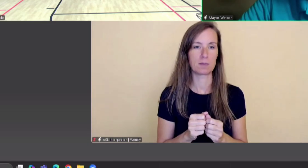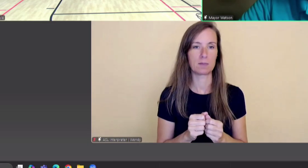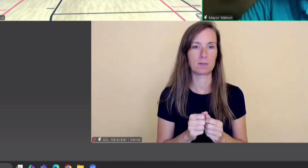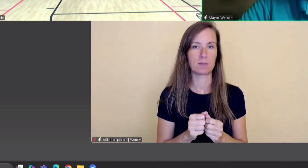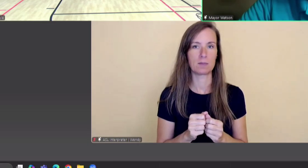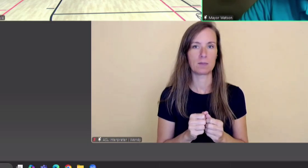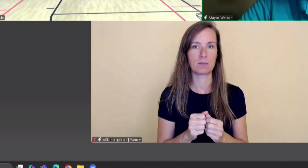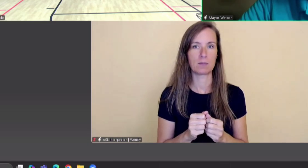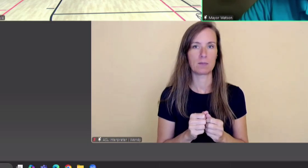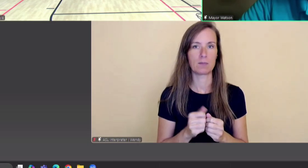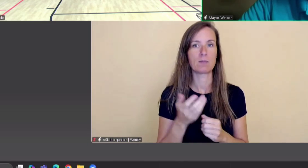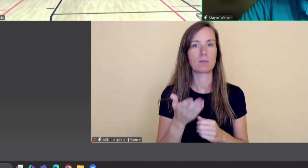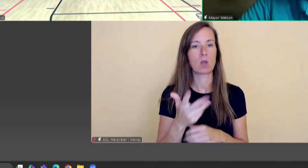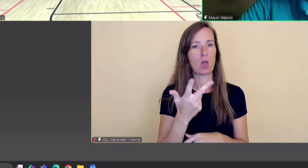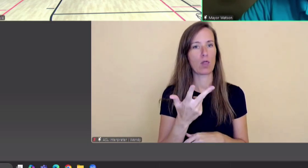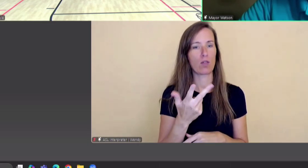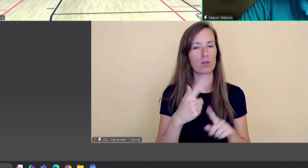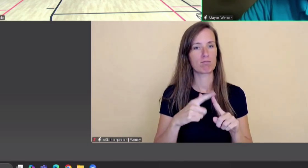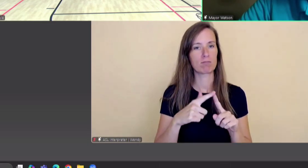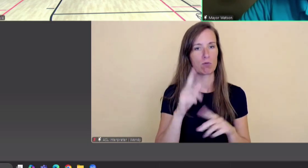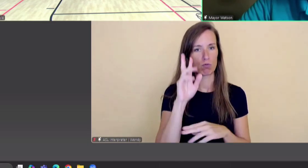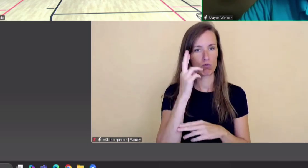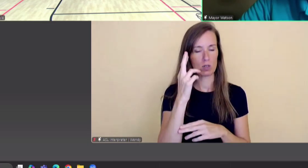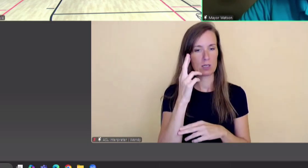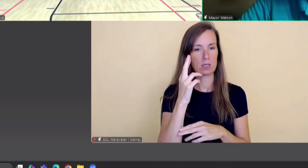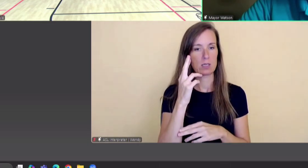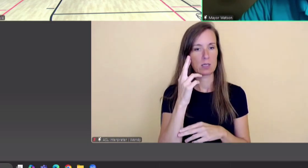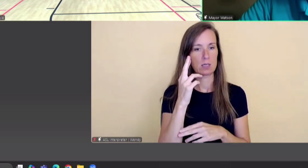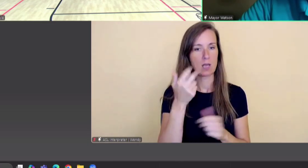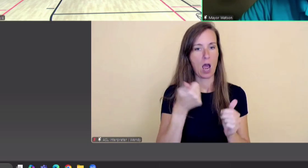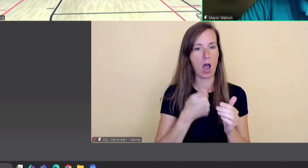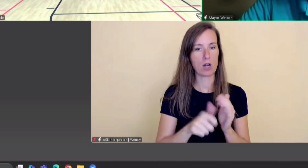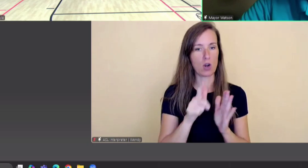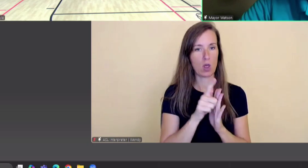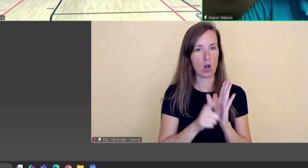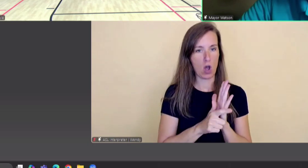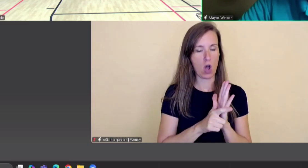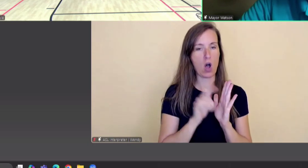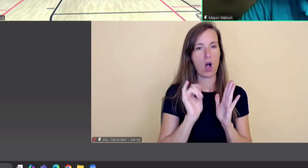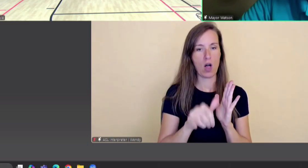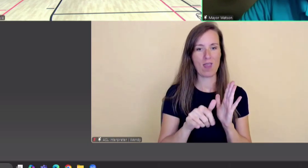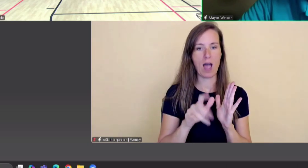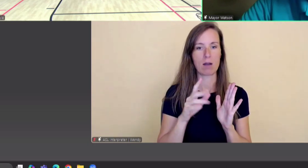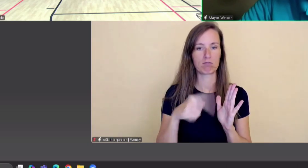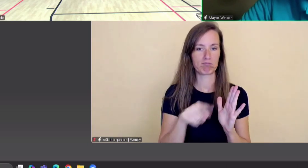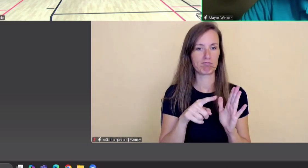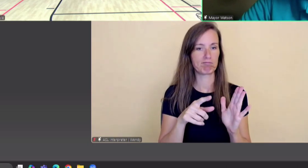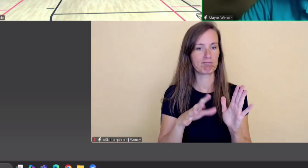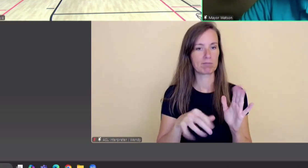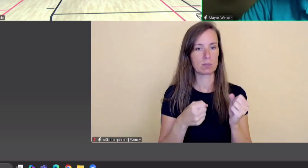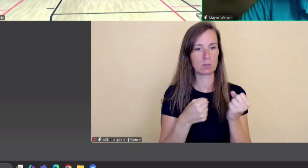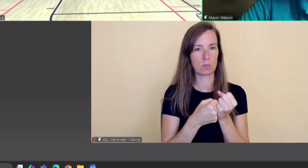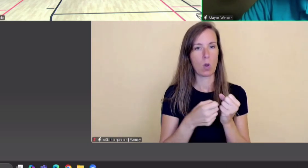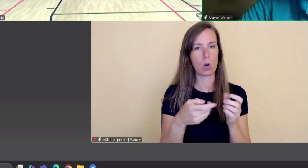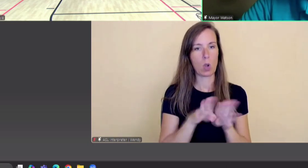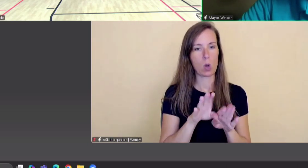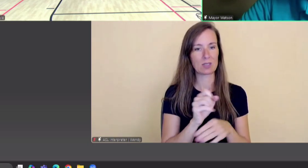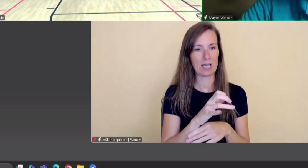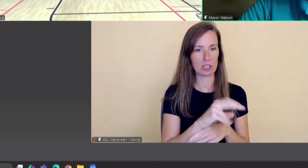There were 3 reasons under the law cited to close the session. I will read them now.